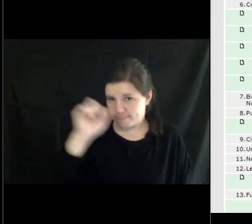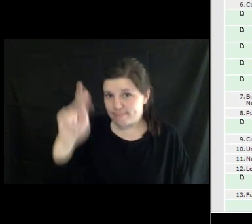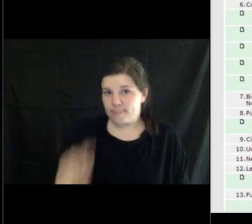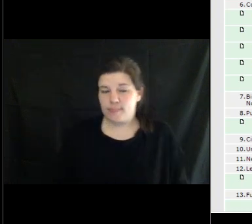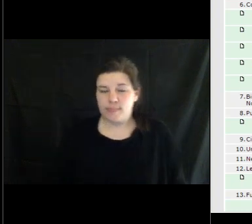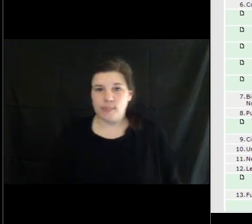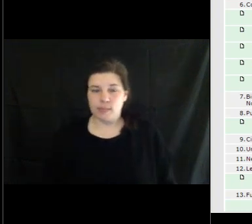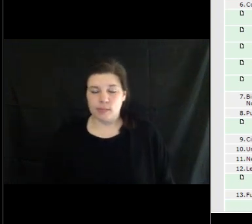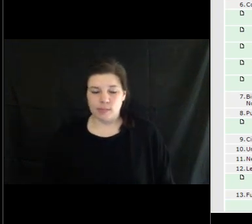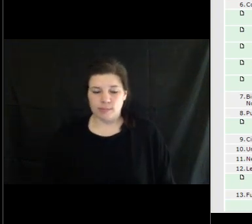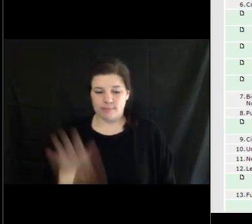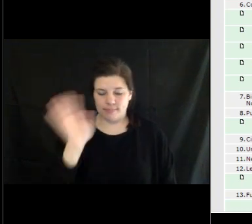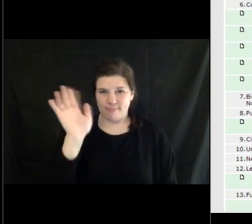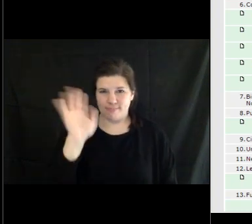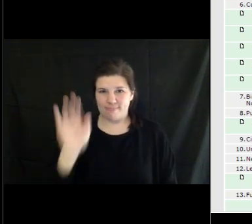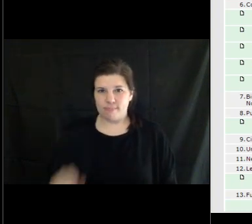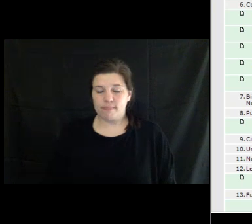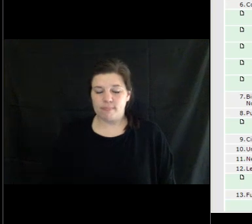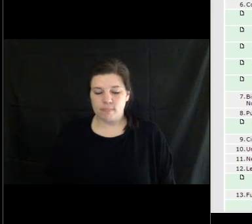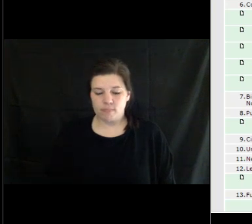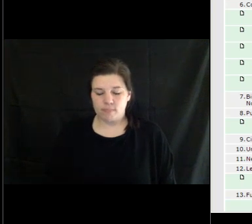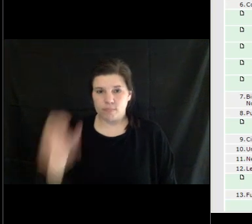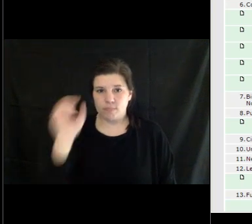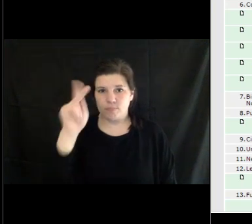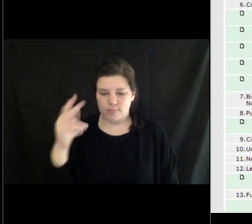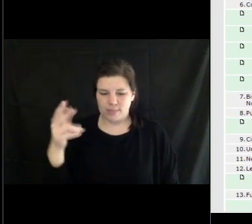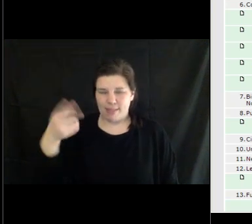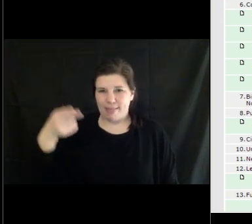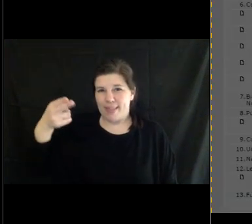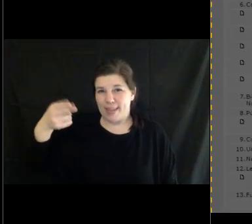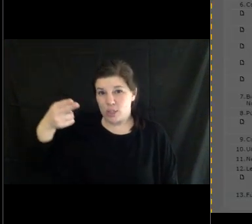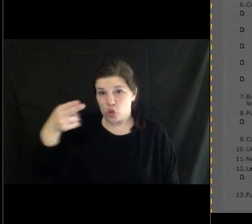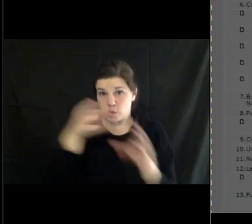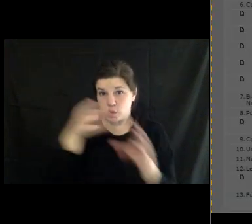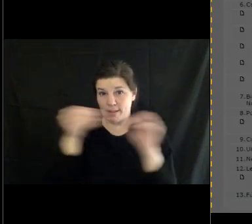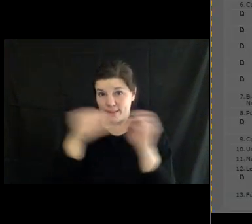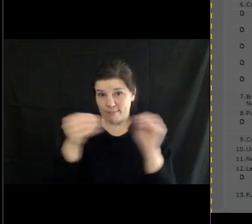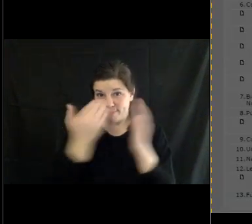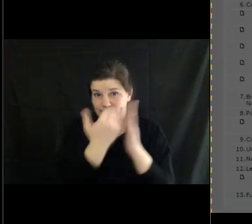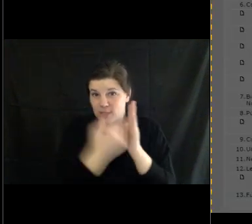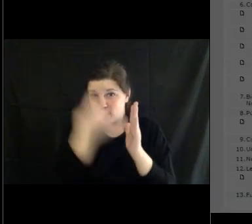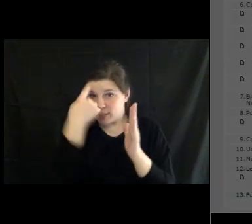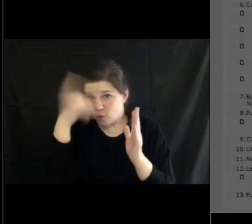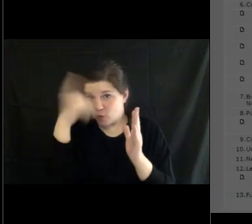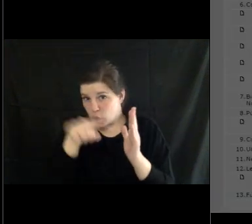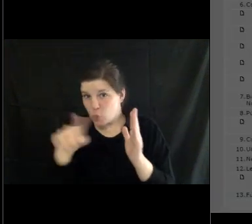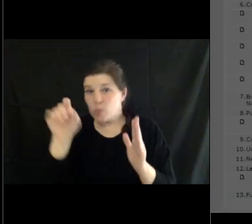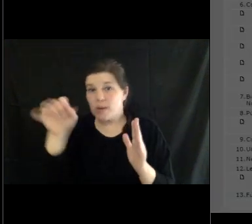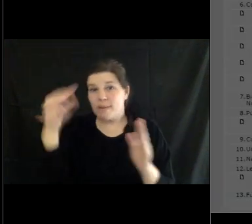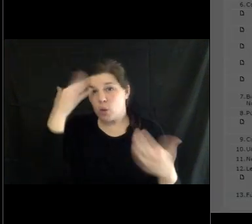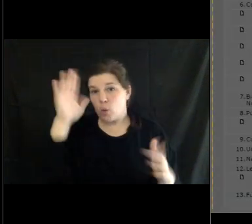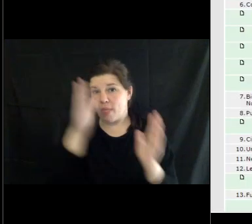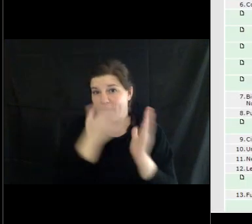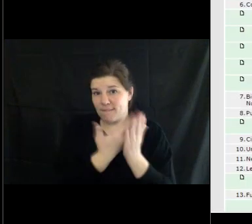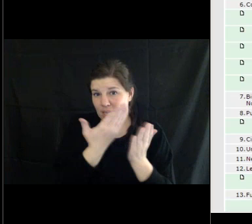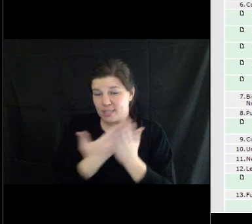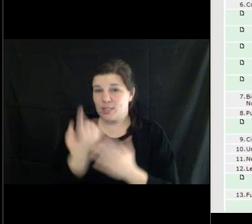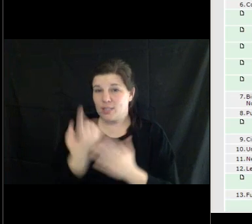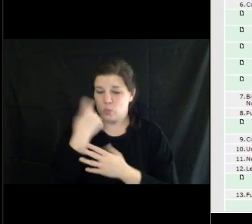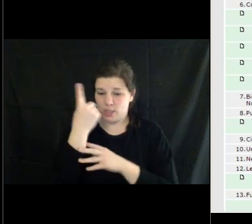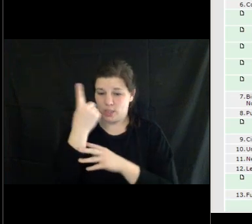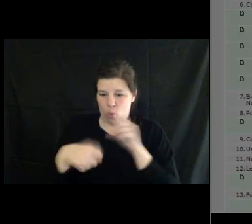hear me? How you doing? All right, for a little history lesson for those who don't know the facts. In the past year, there was